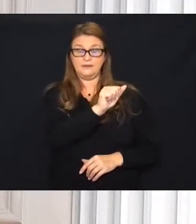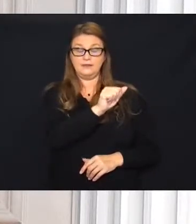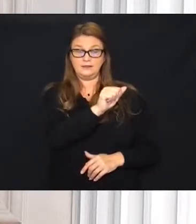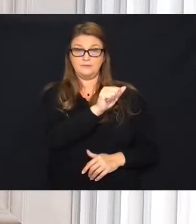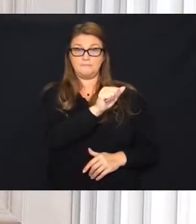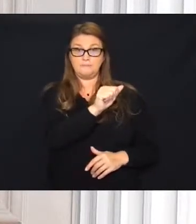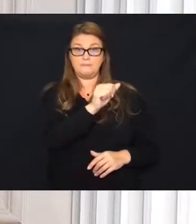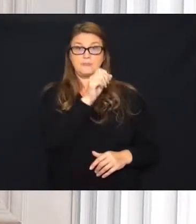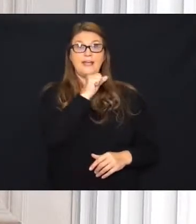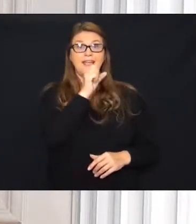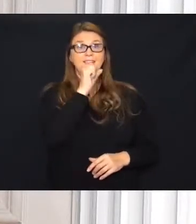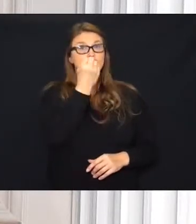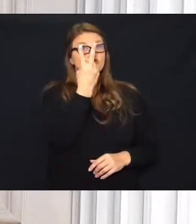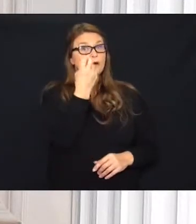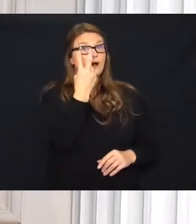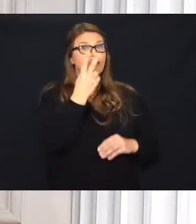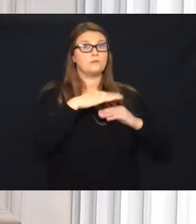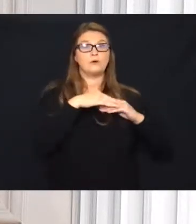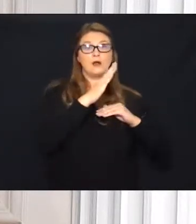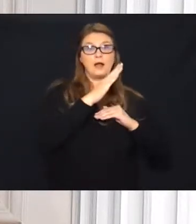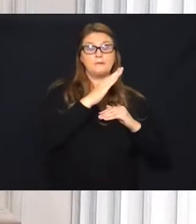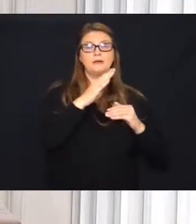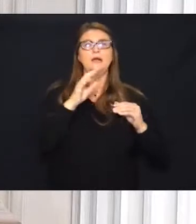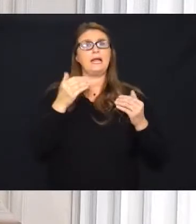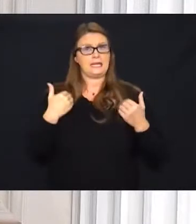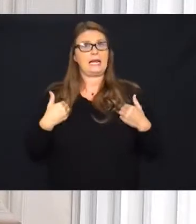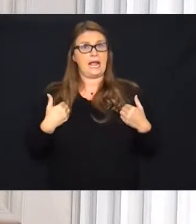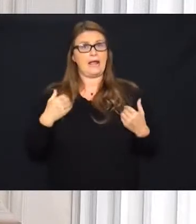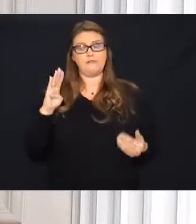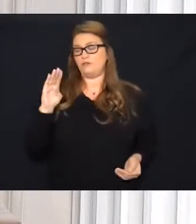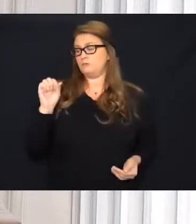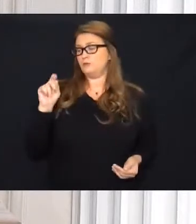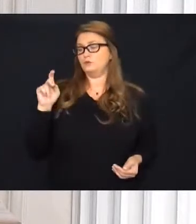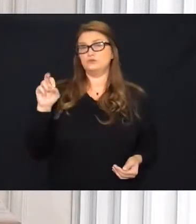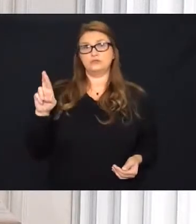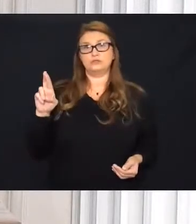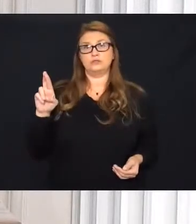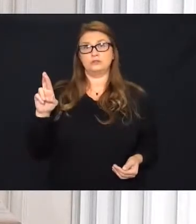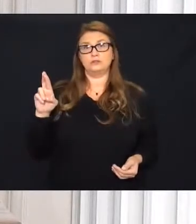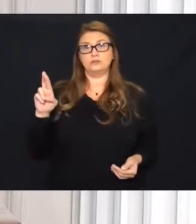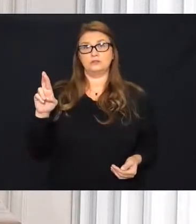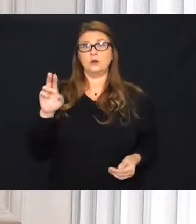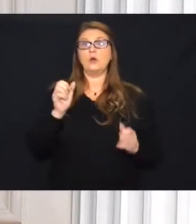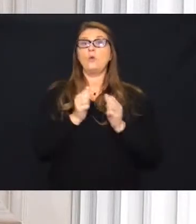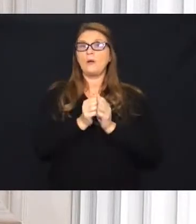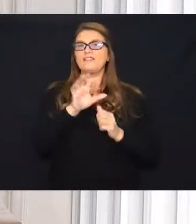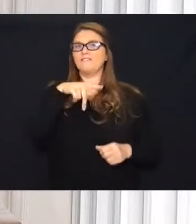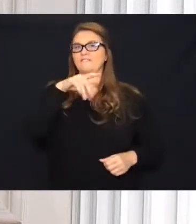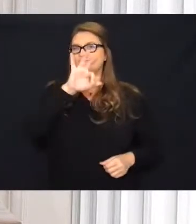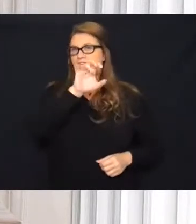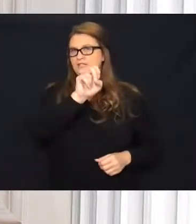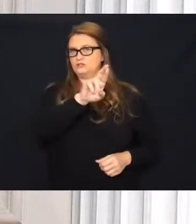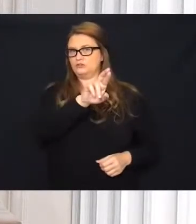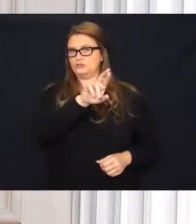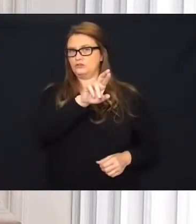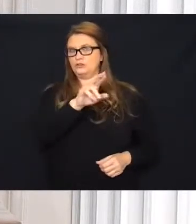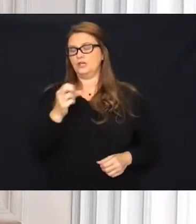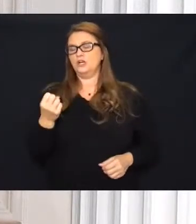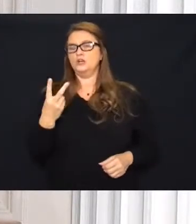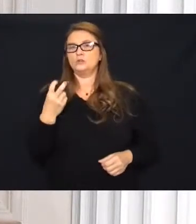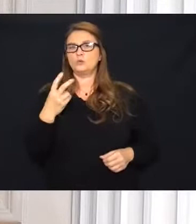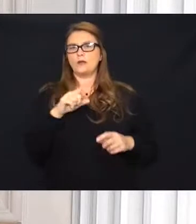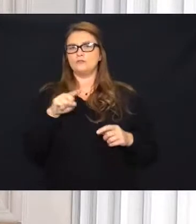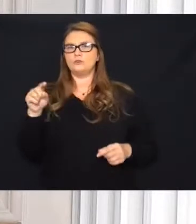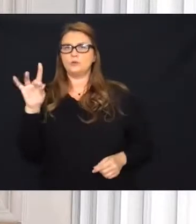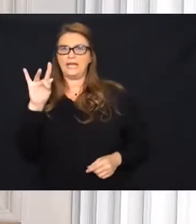is 12 years old or over, can get a booster dose with Pfizer. And for the 12 to 18-year-olds, really, Pfizer